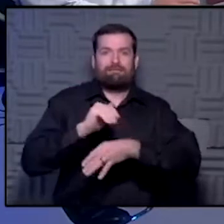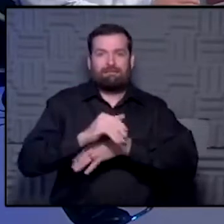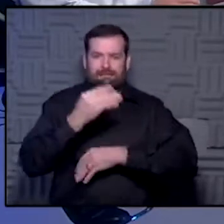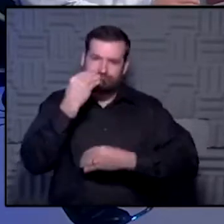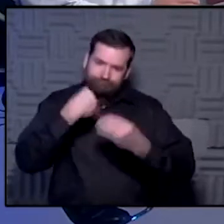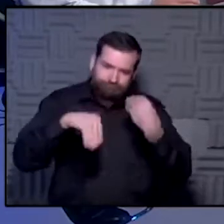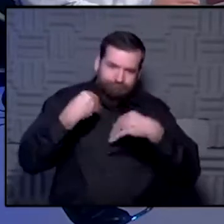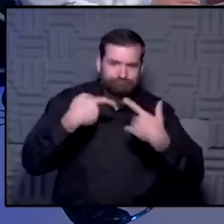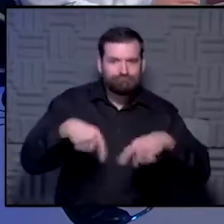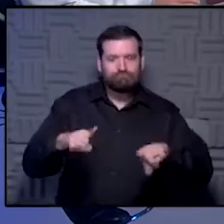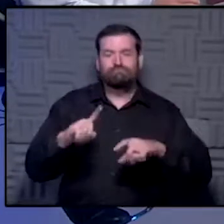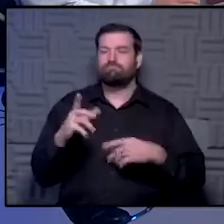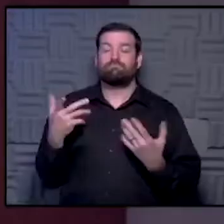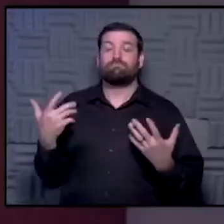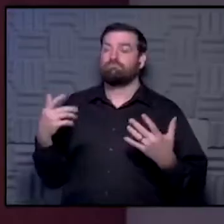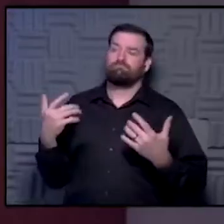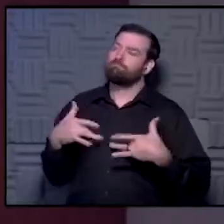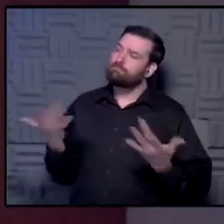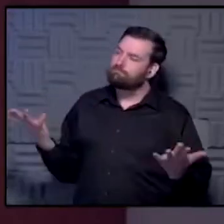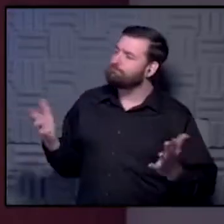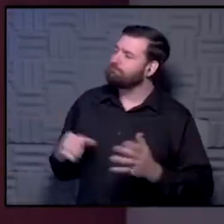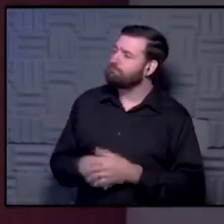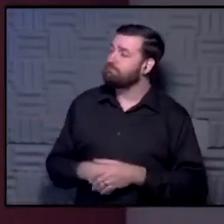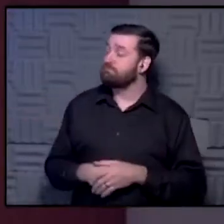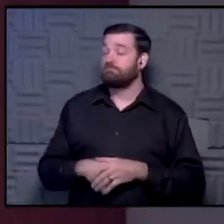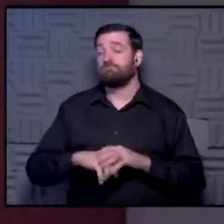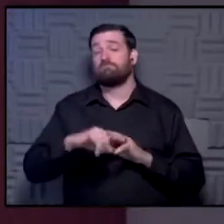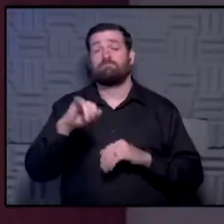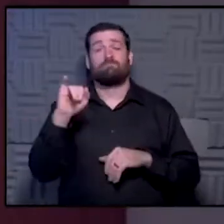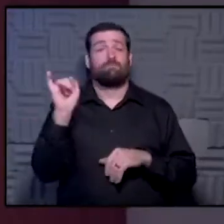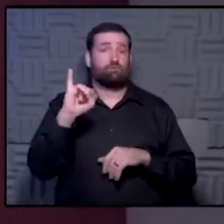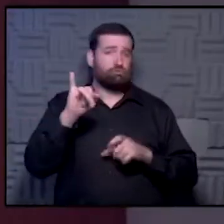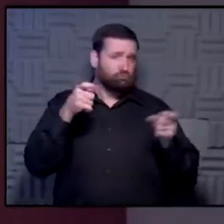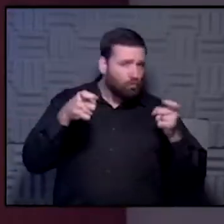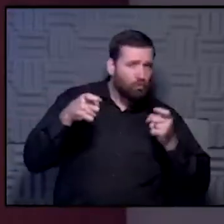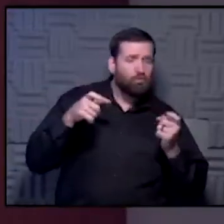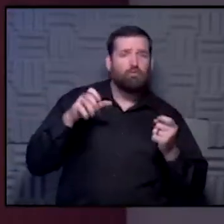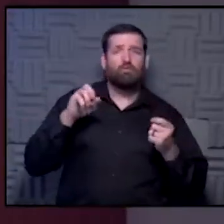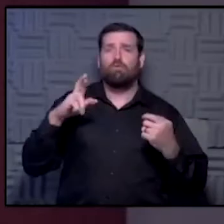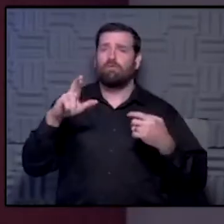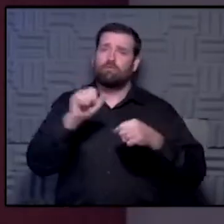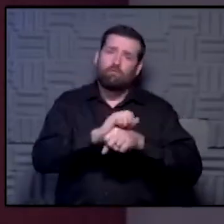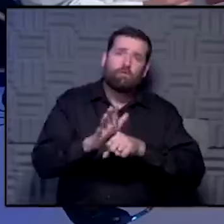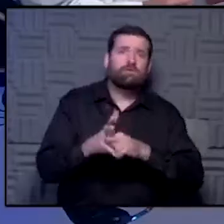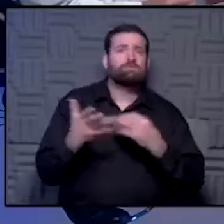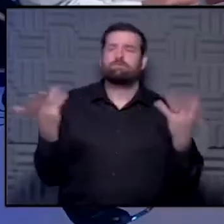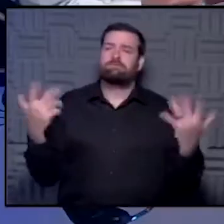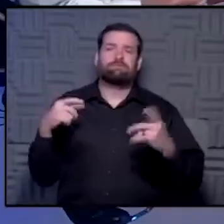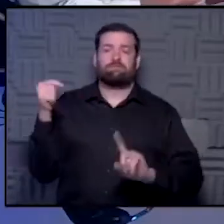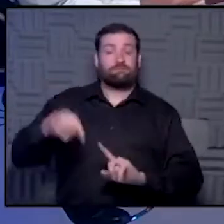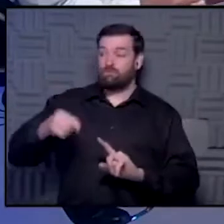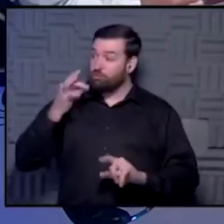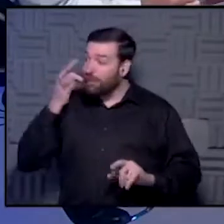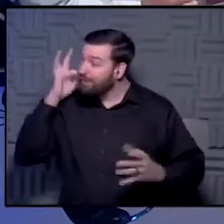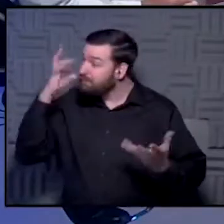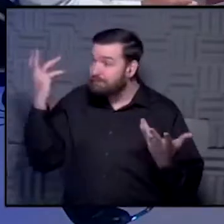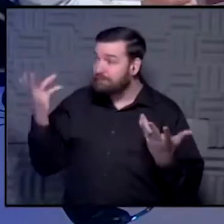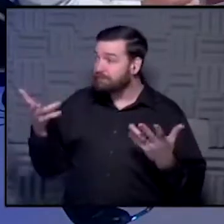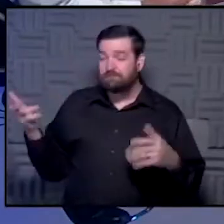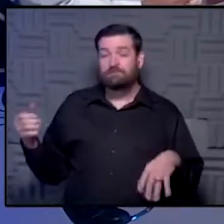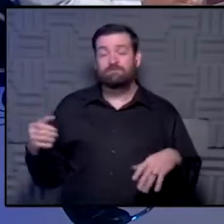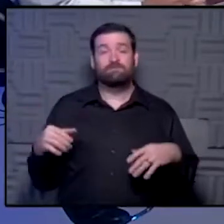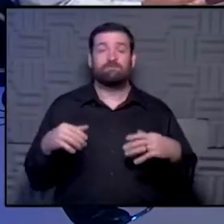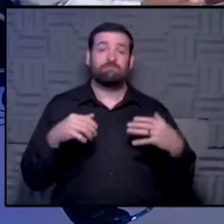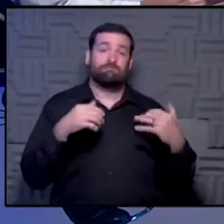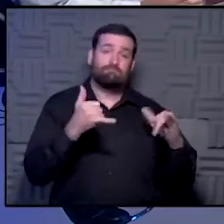anyway, what's going on? With infection control or with COVID or what, yes, what specifically? With the Chiefs, you name it. I mean, they're